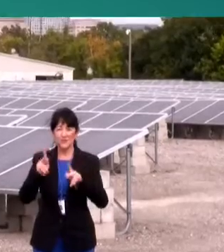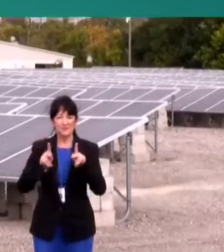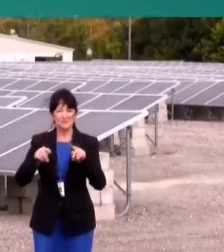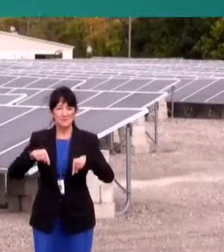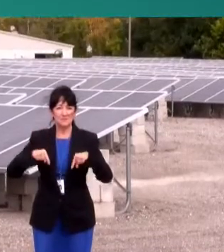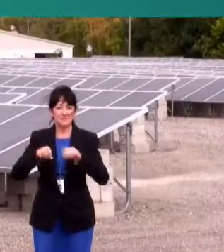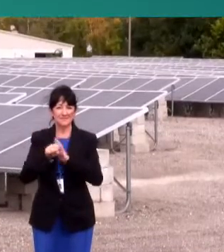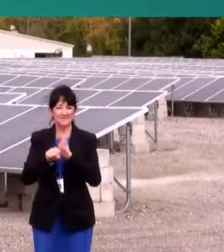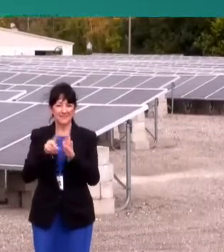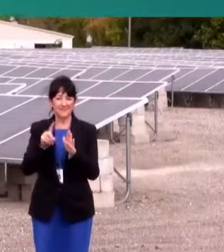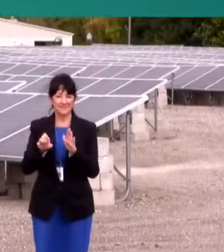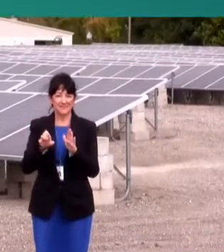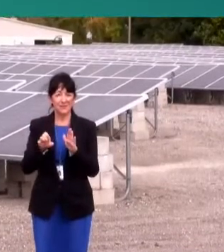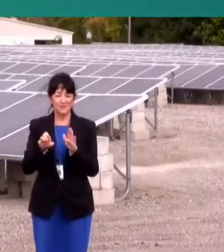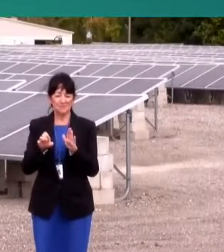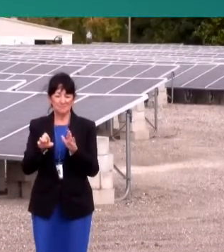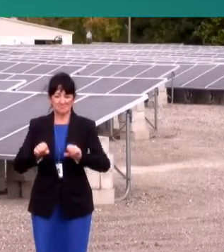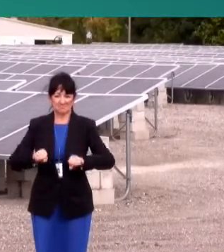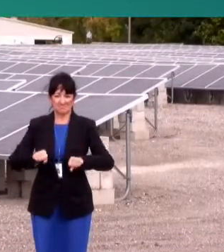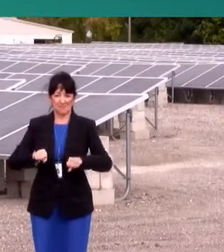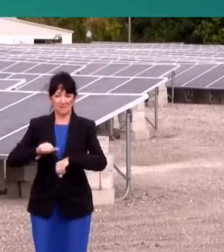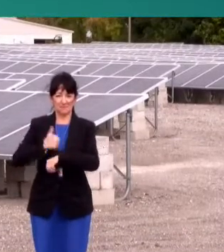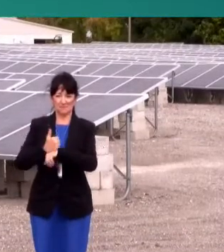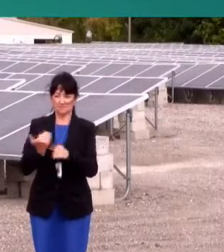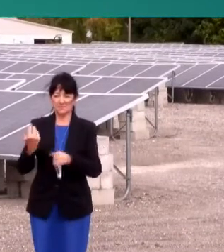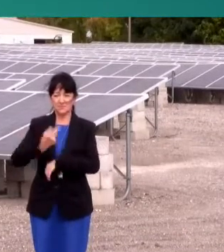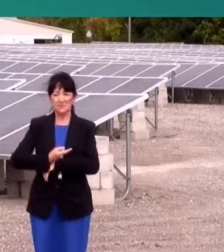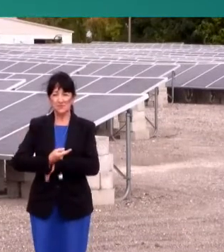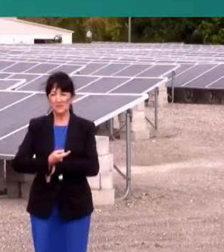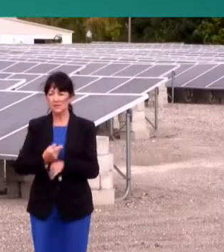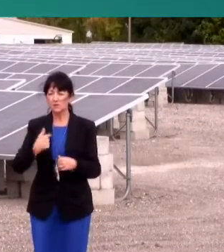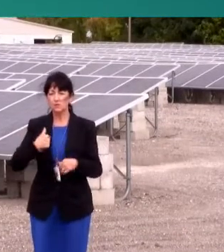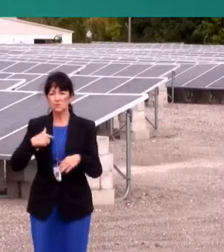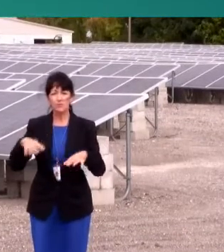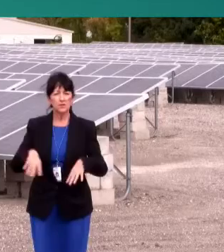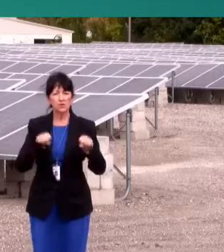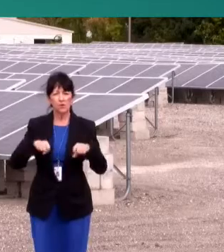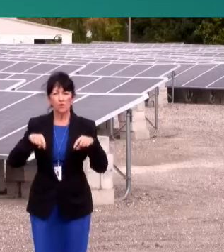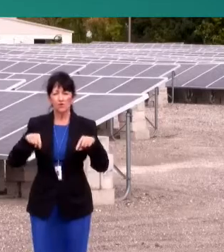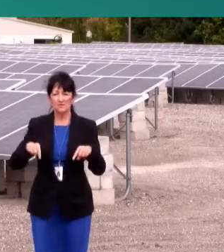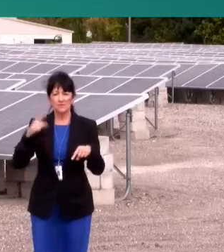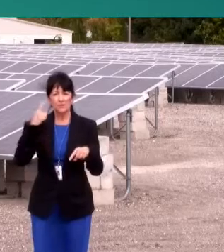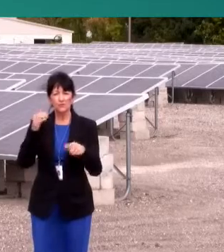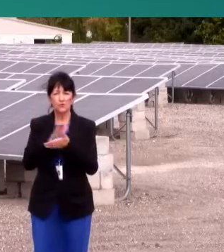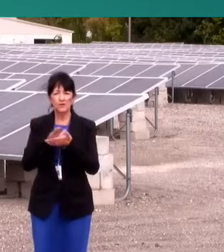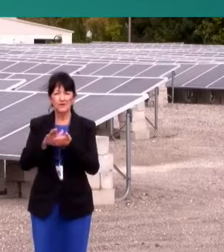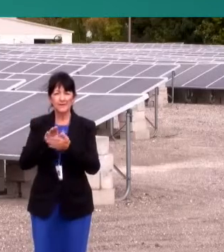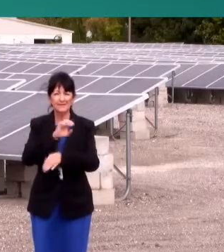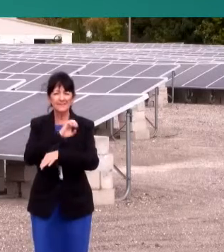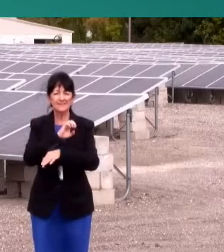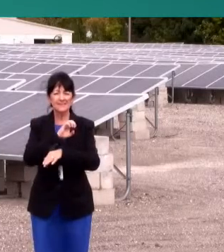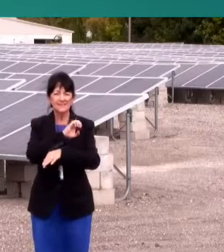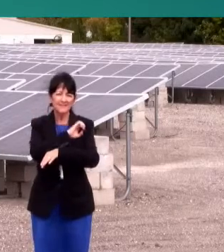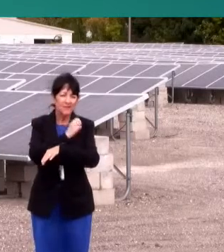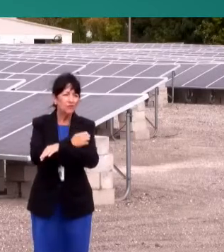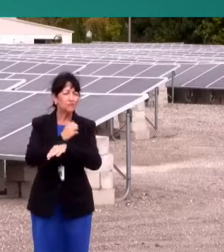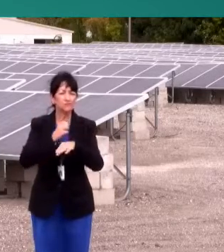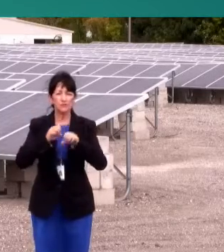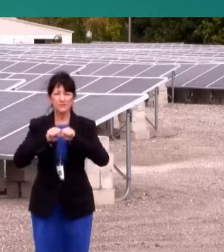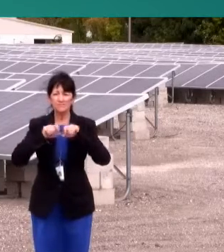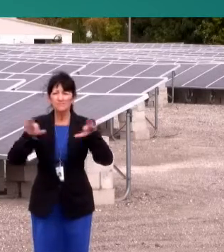possible today. We're very pleased to host this historic event for clean energy as we celebrate the signing of Senate Bill 2 to